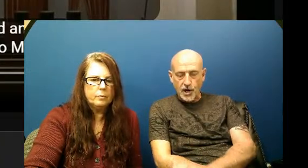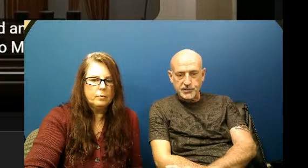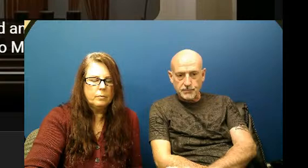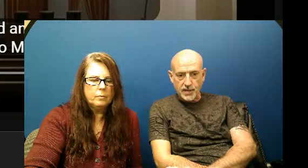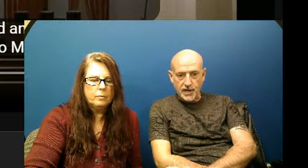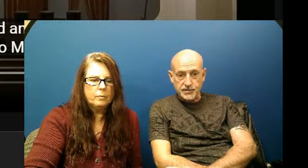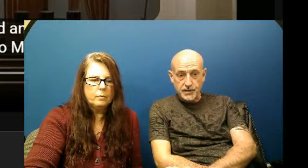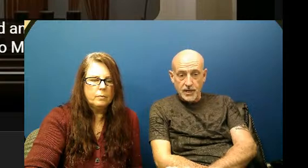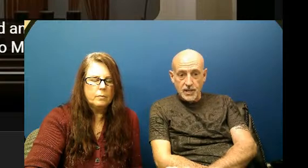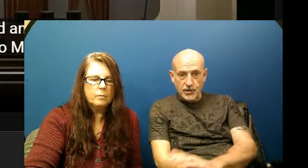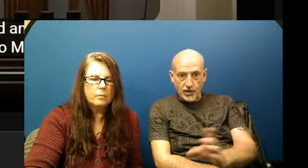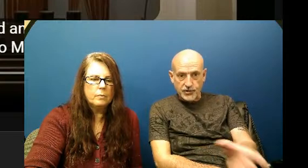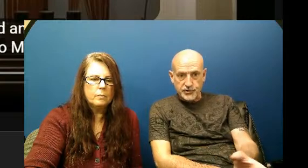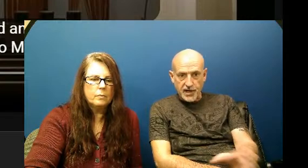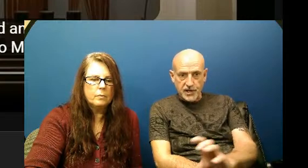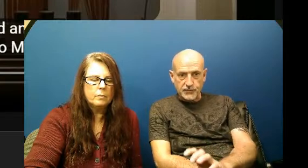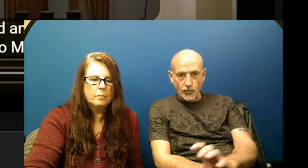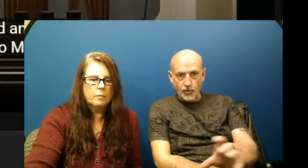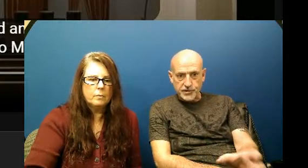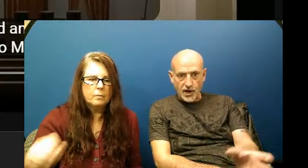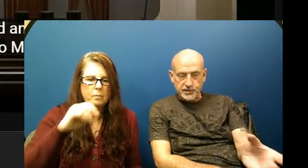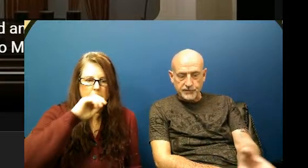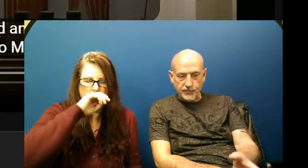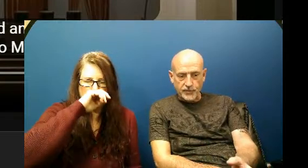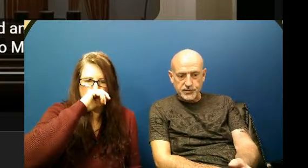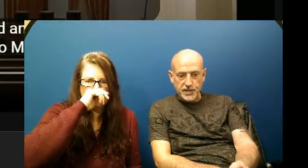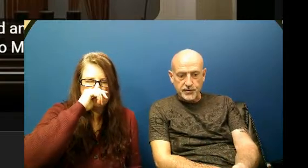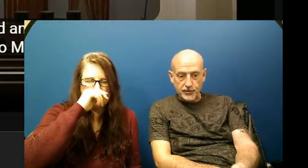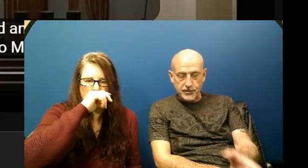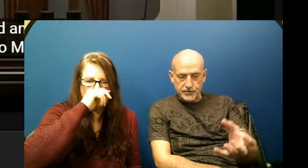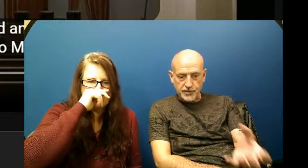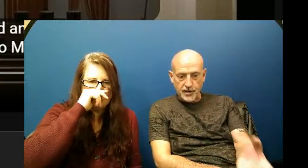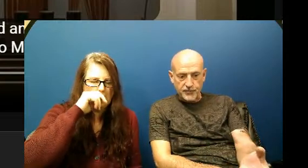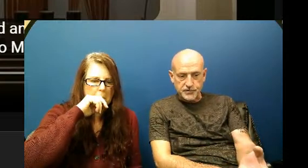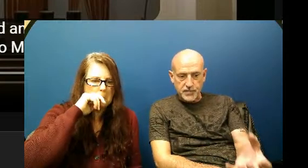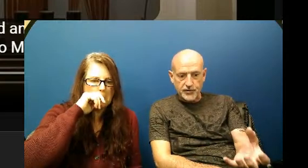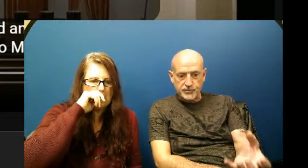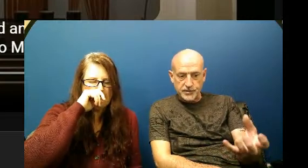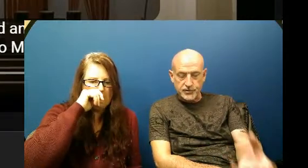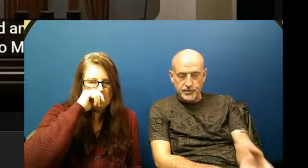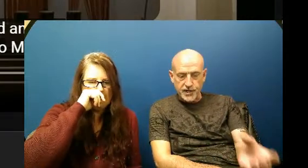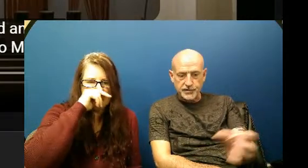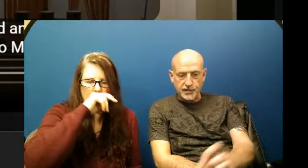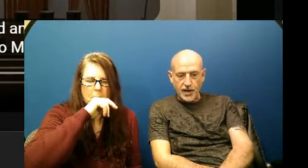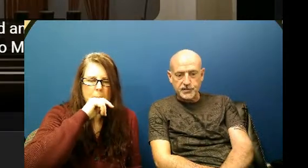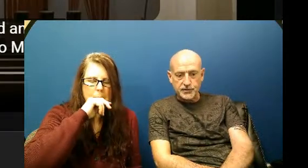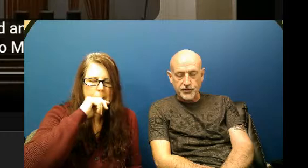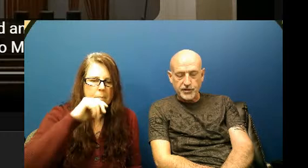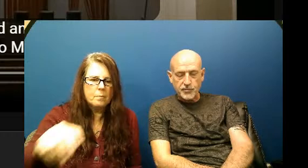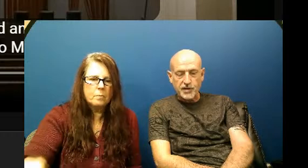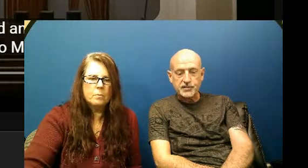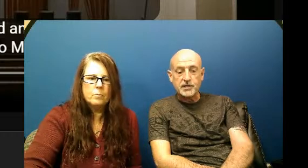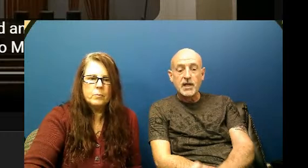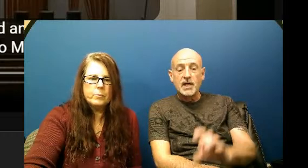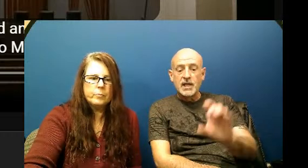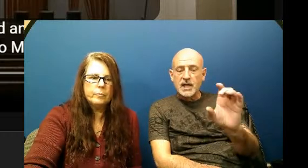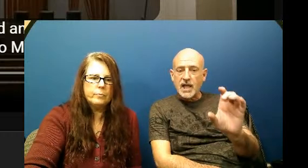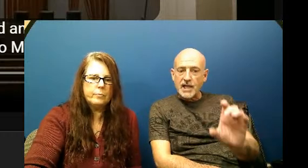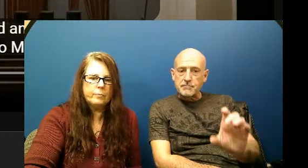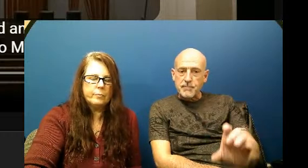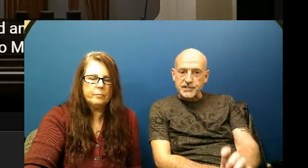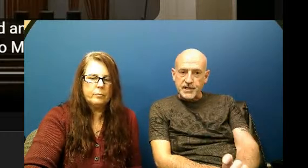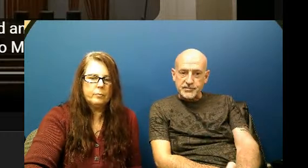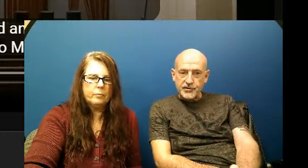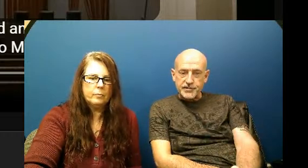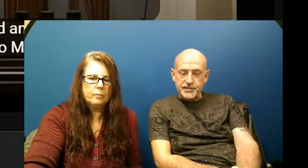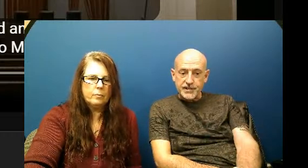are content-based, because you can't divorce content from the speaker, because every speaker's is unique in the content they're expressing.